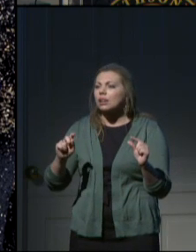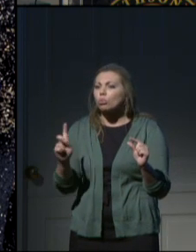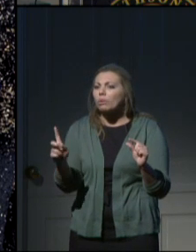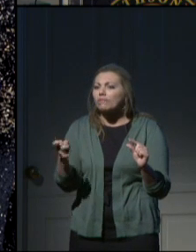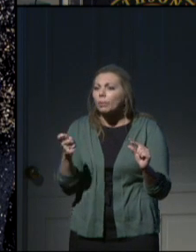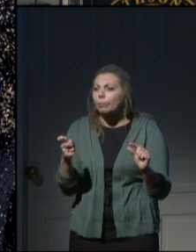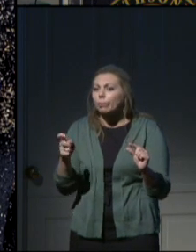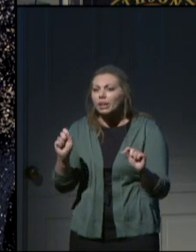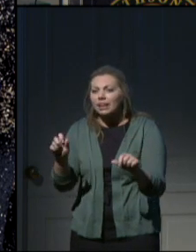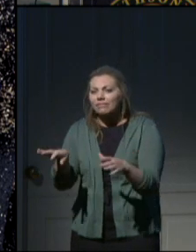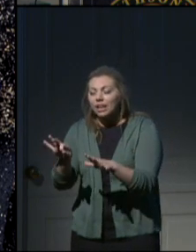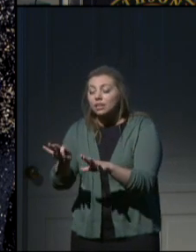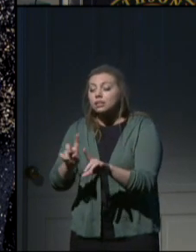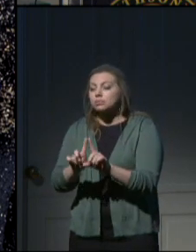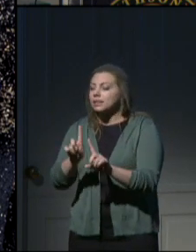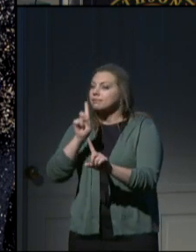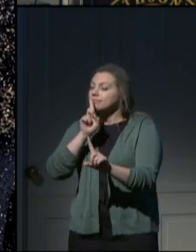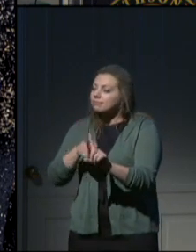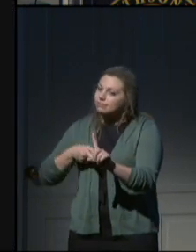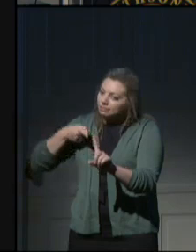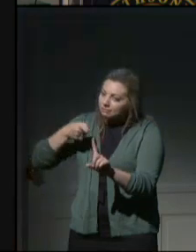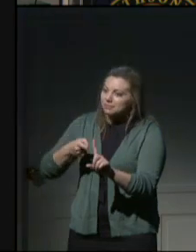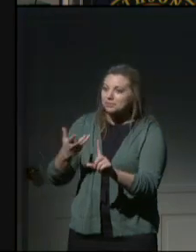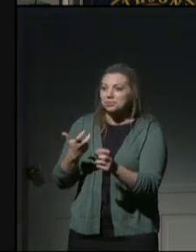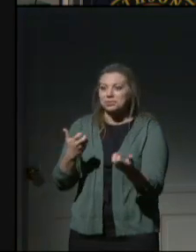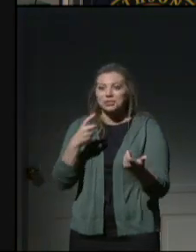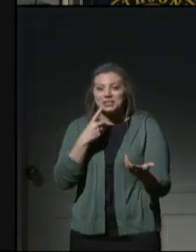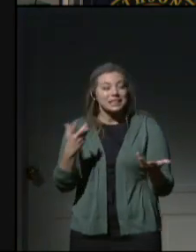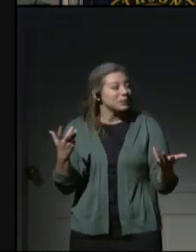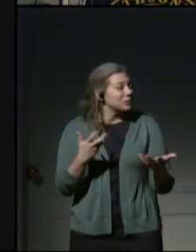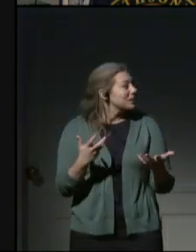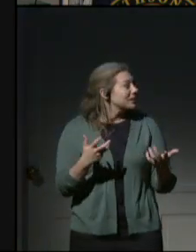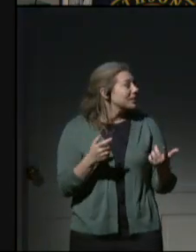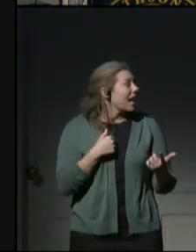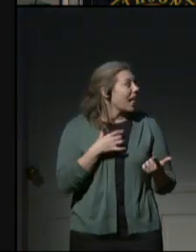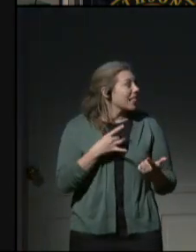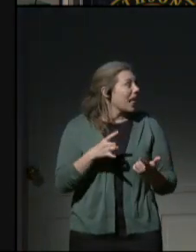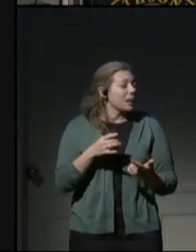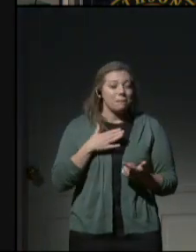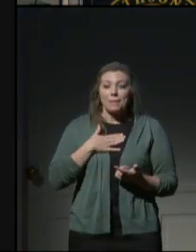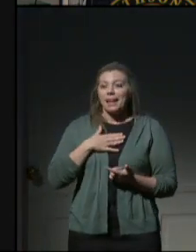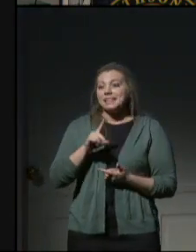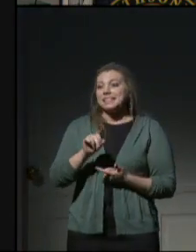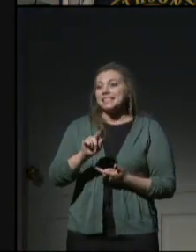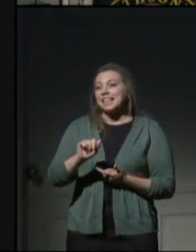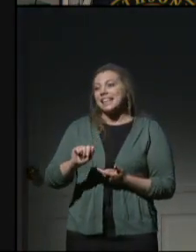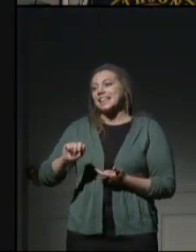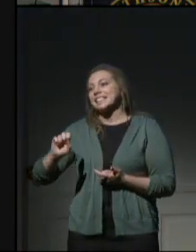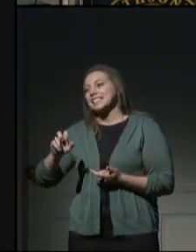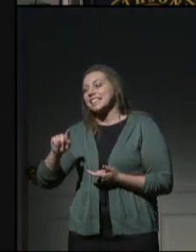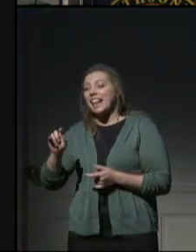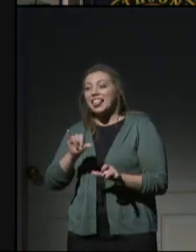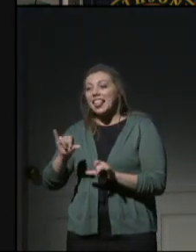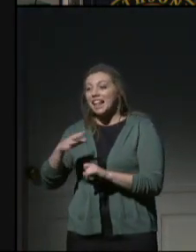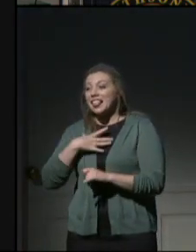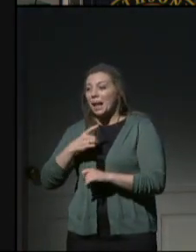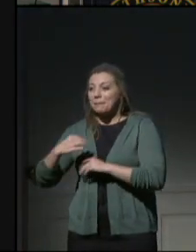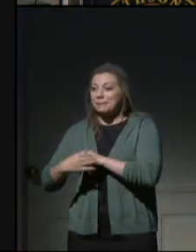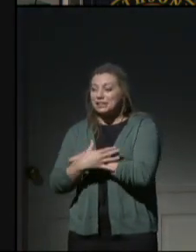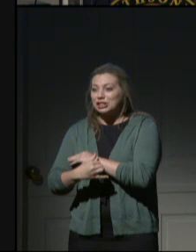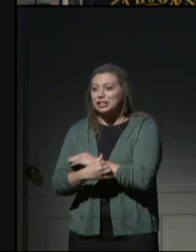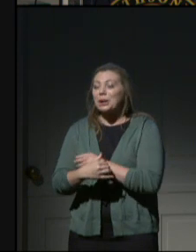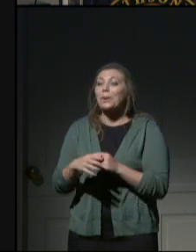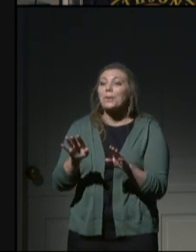this? But actually what I want to say with this is I like my data sets like I like my beaches, wild, open, and a